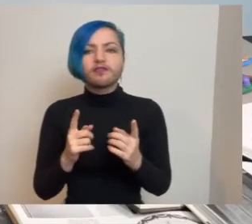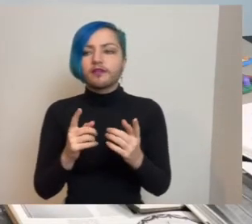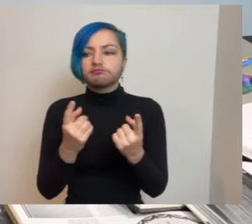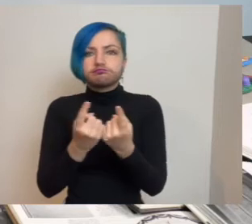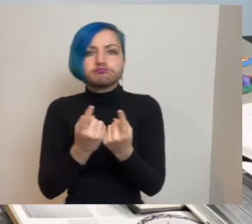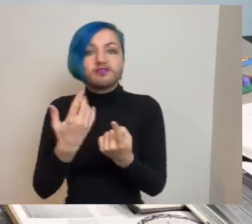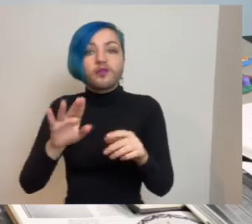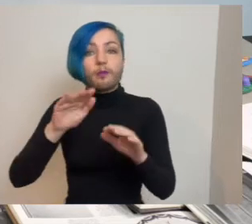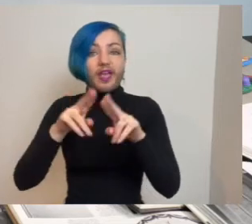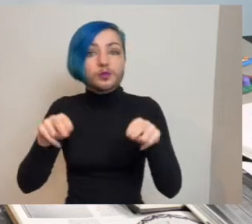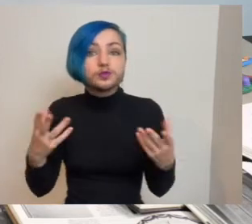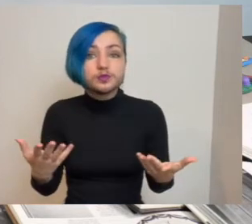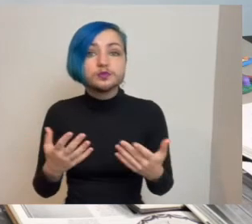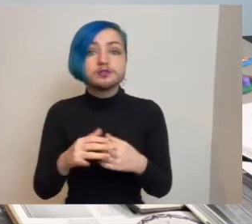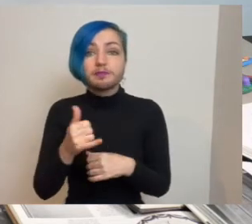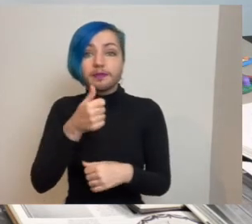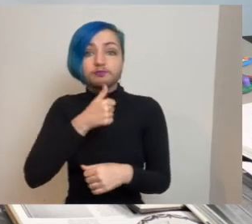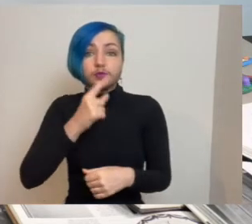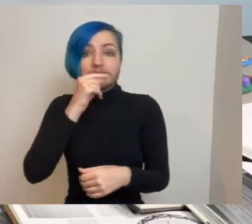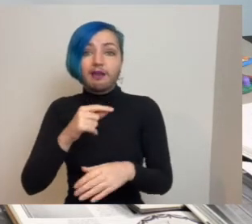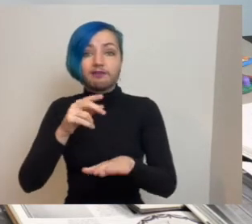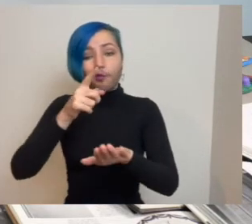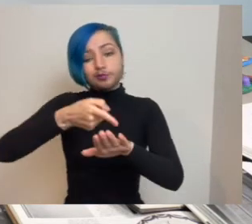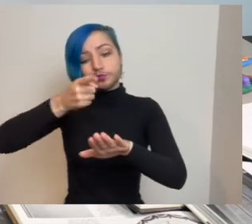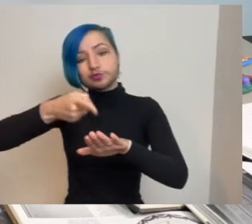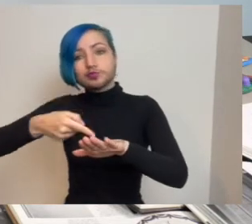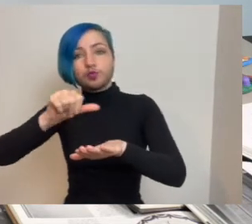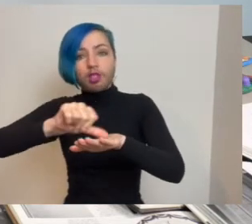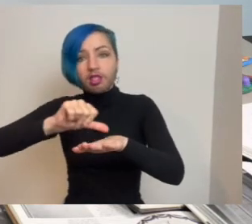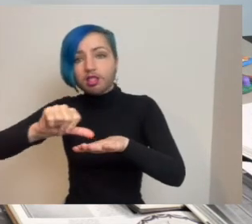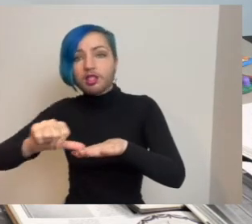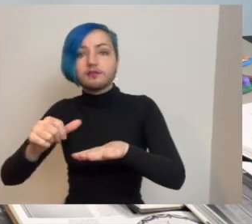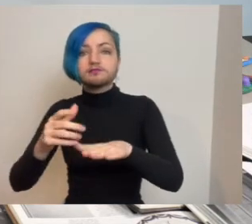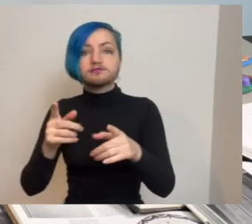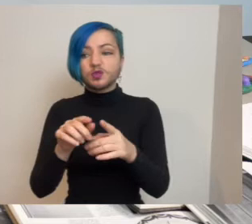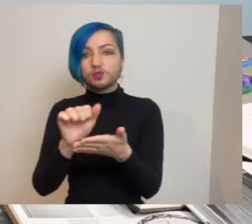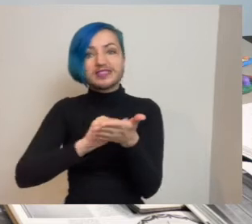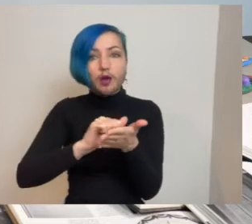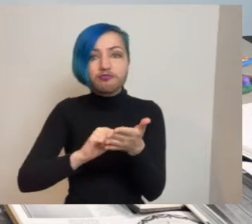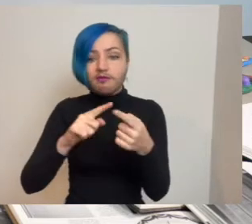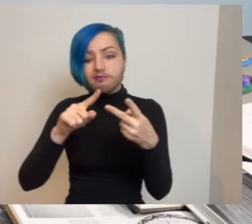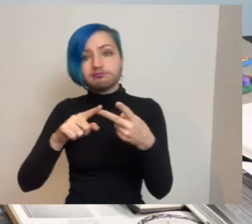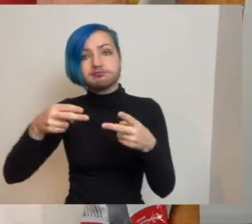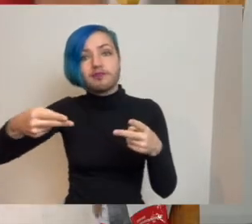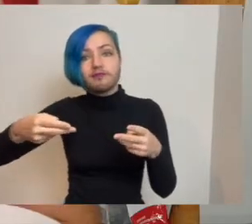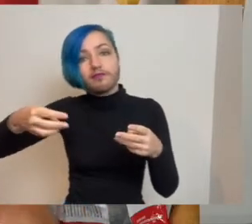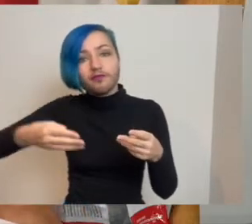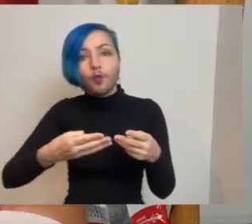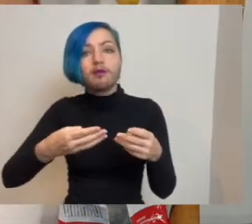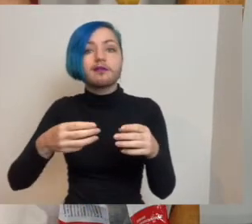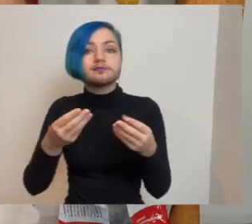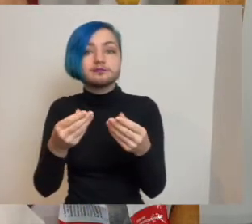household implements that we might use for mark making. Kind of a scourer, just a plastic fork. And then I've got some